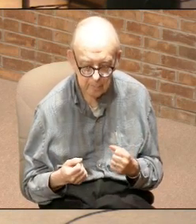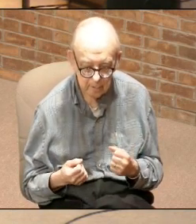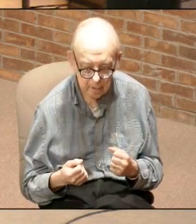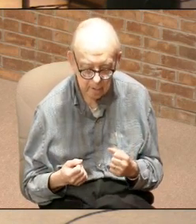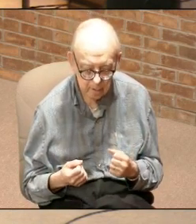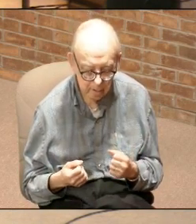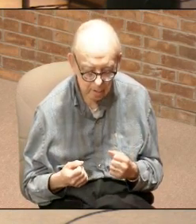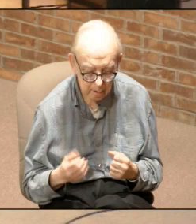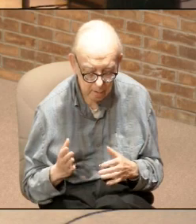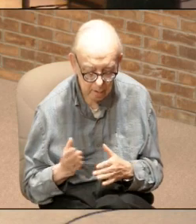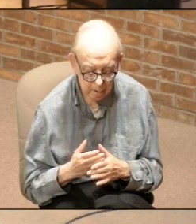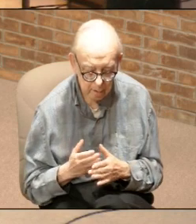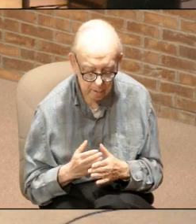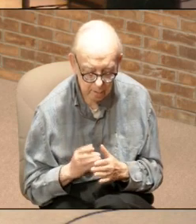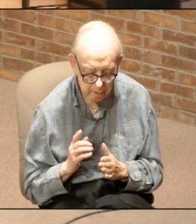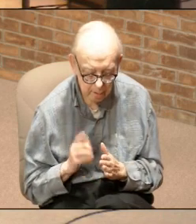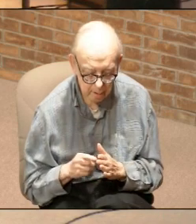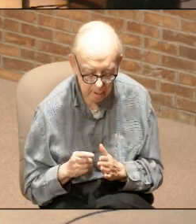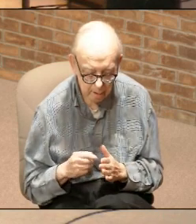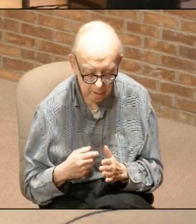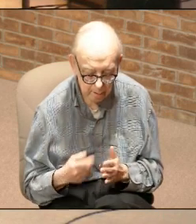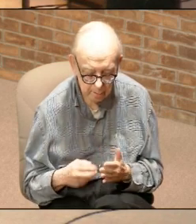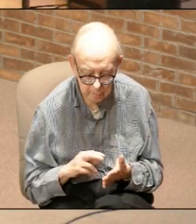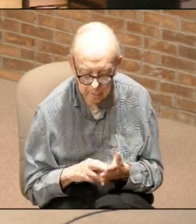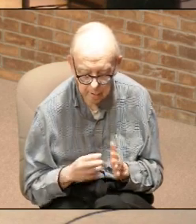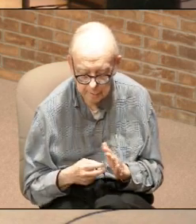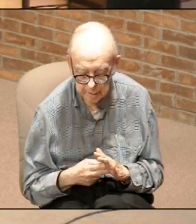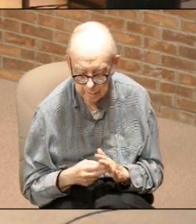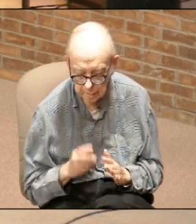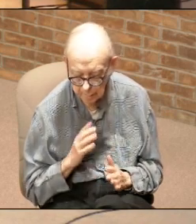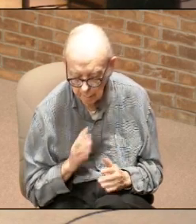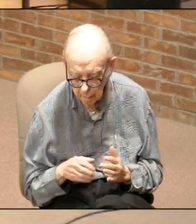and we'll share this in a minute that's what i'm talking about